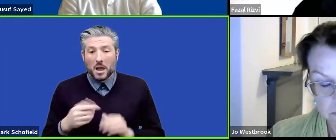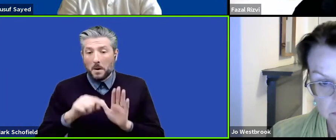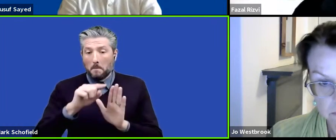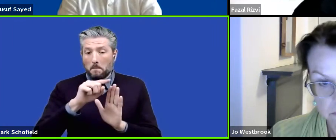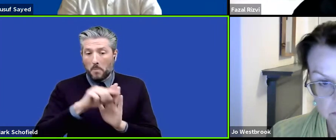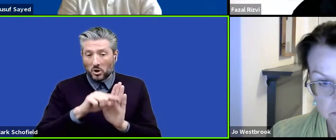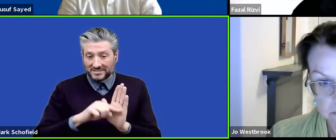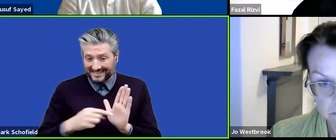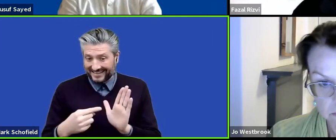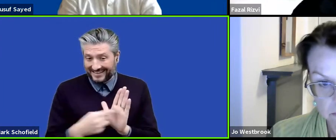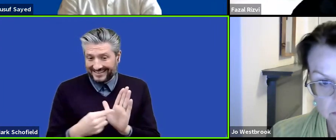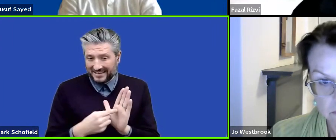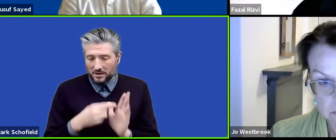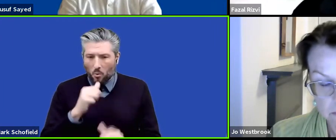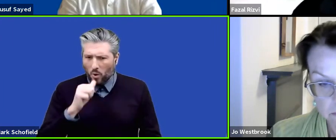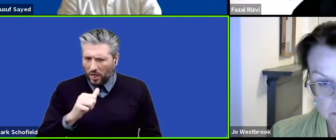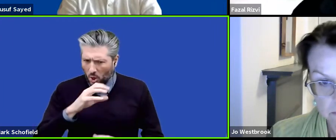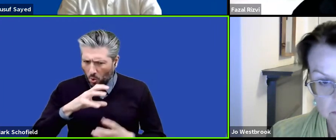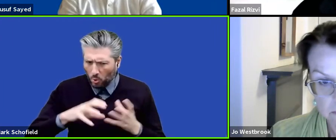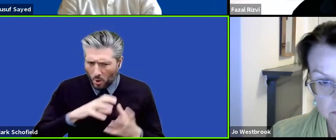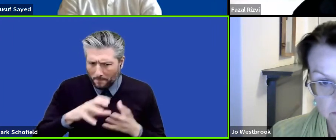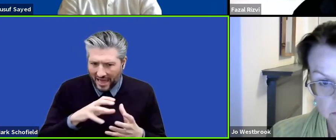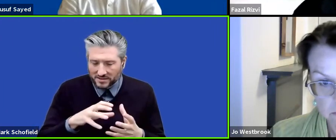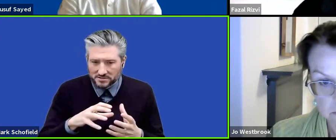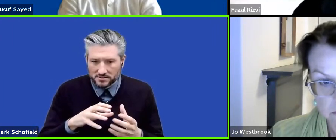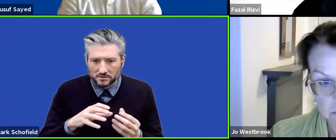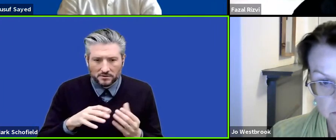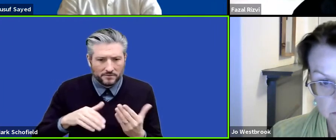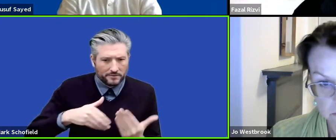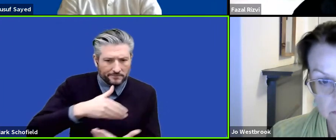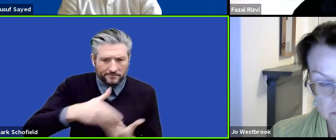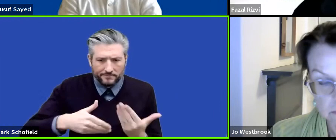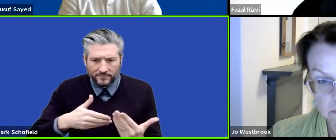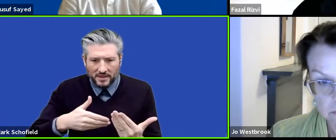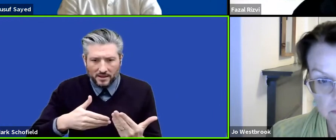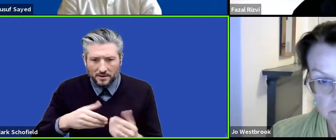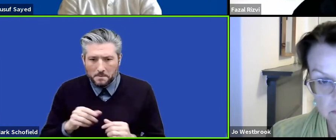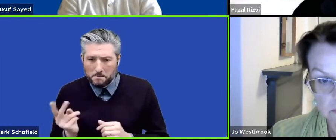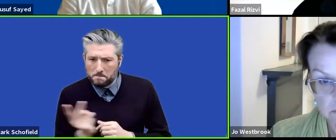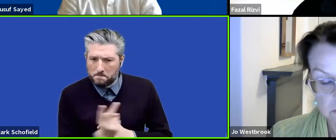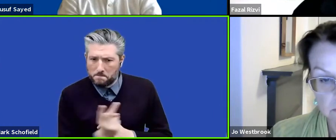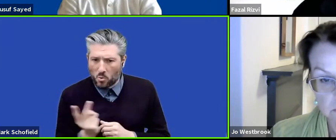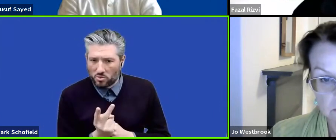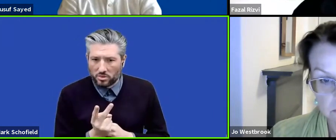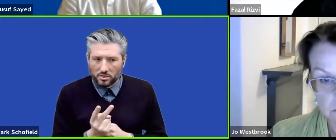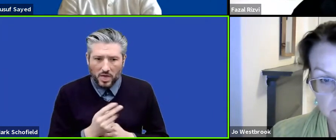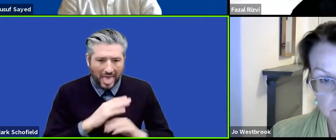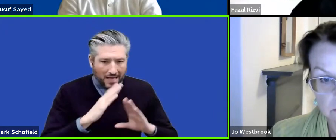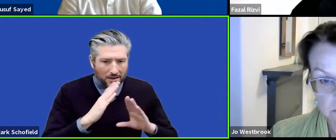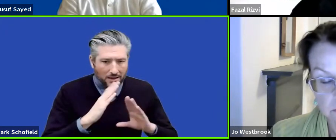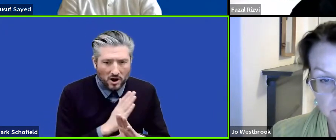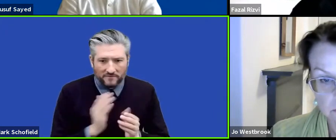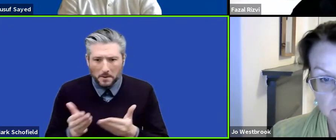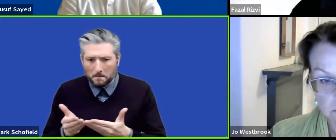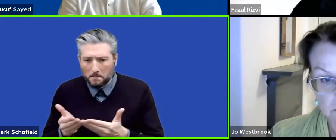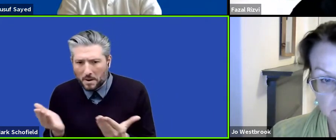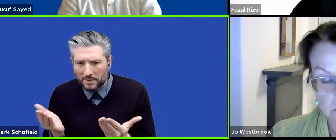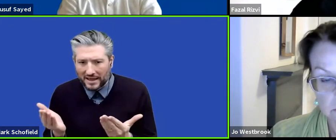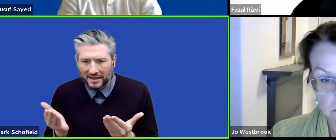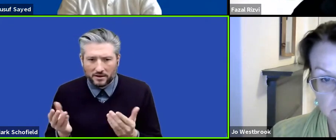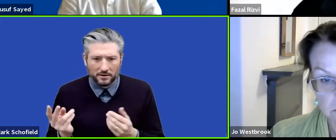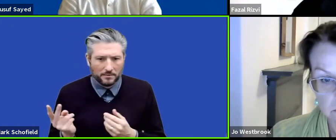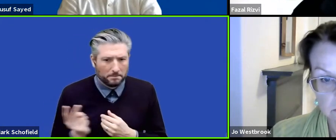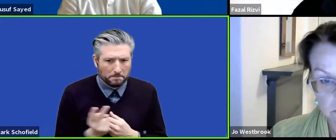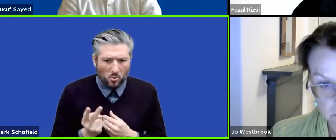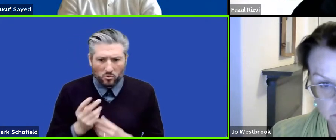very complex mixture of private and public interventions of various kinds. Exactly where the